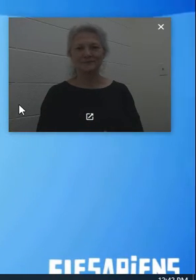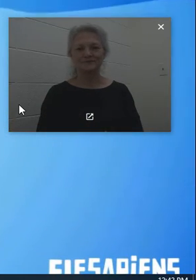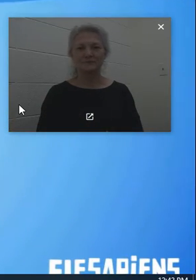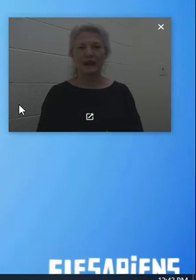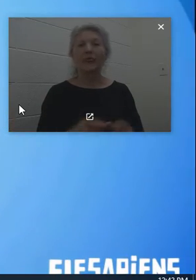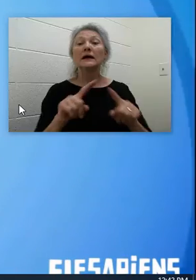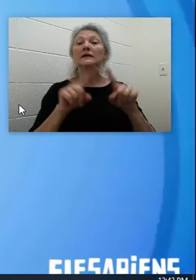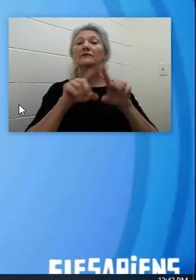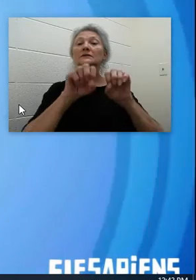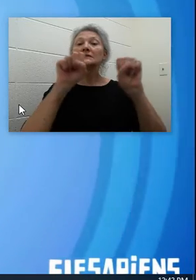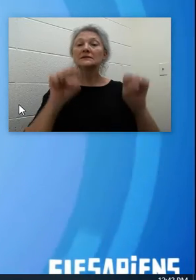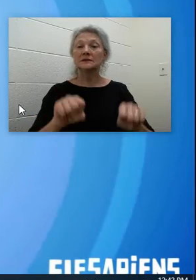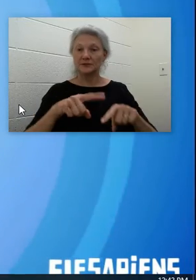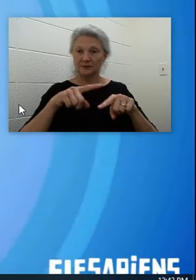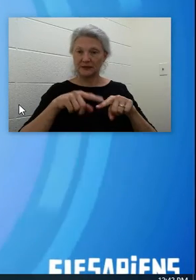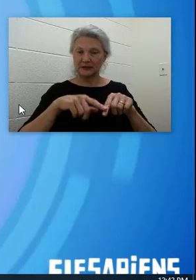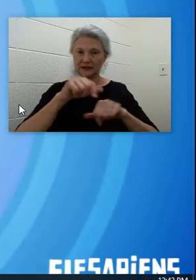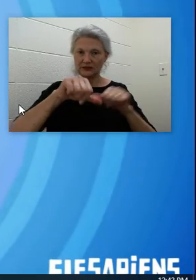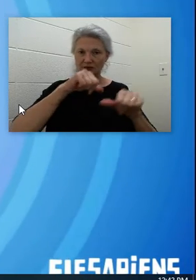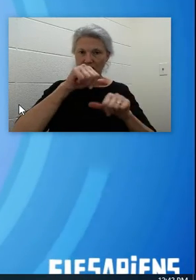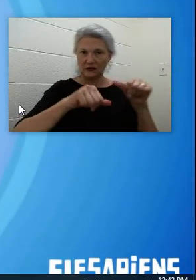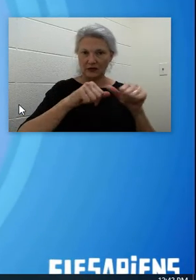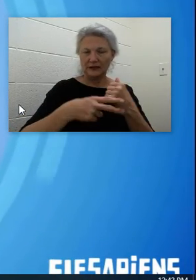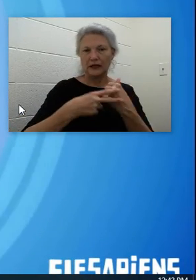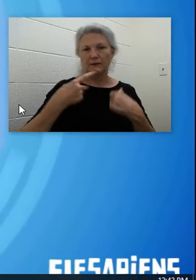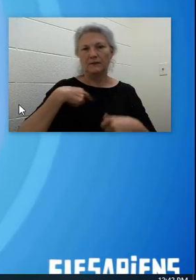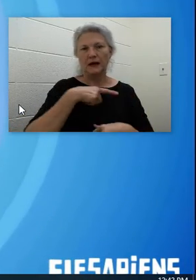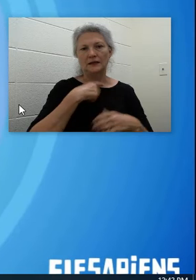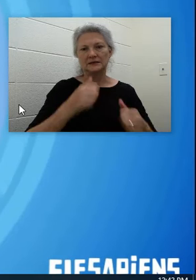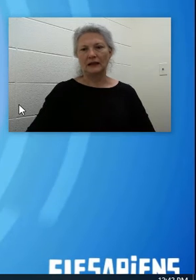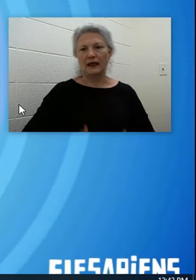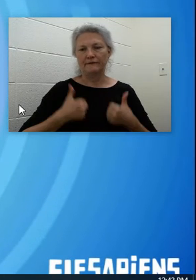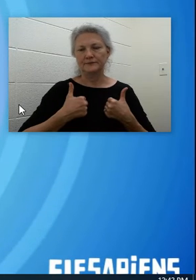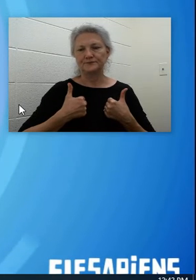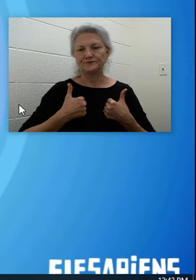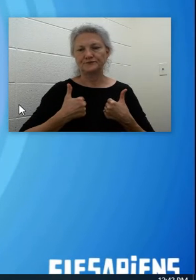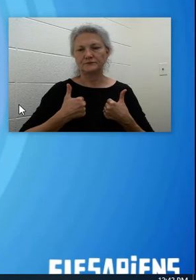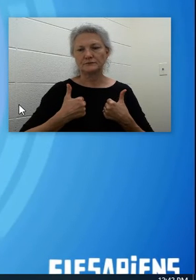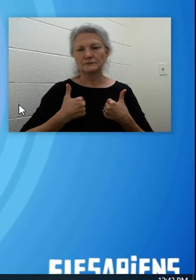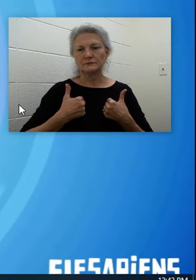And the different systems depend on each other to keep us alive.